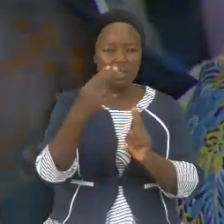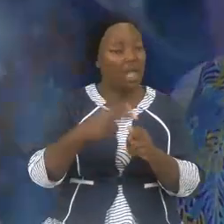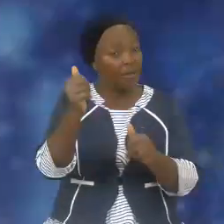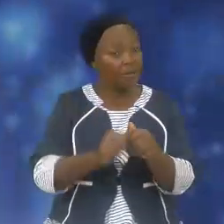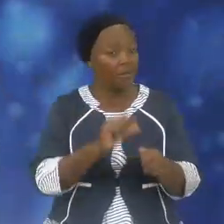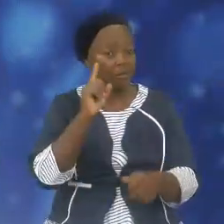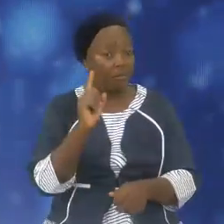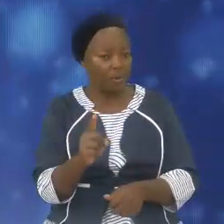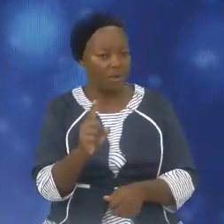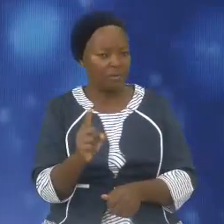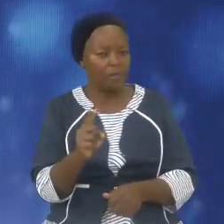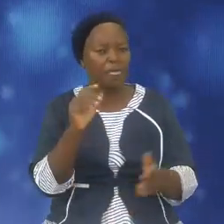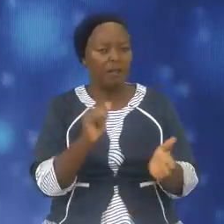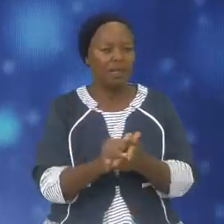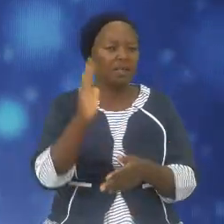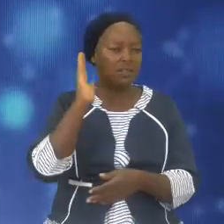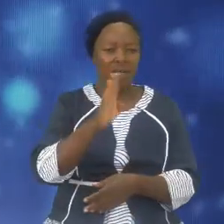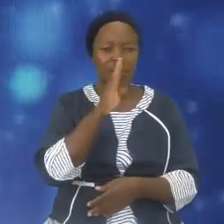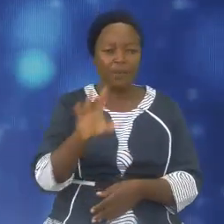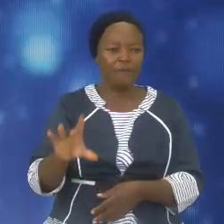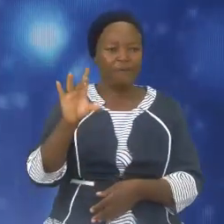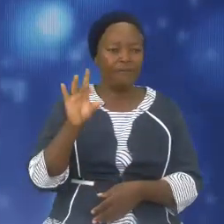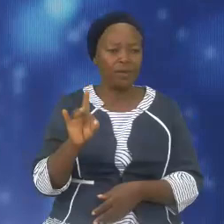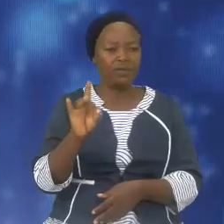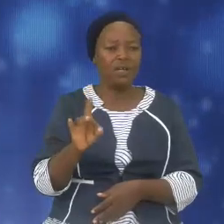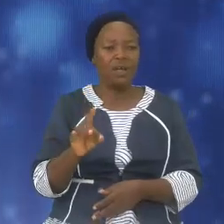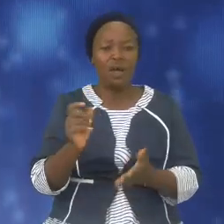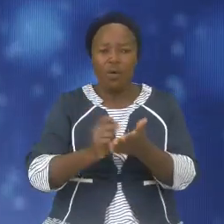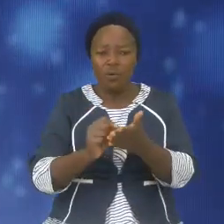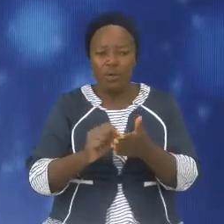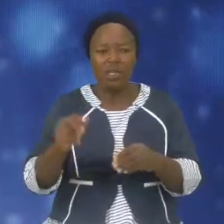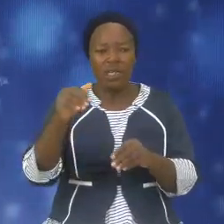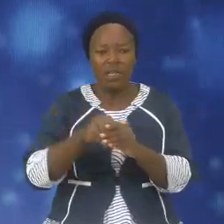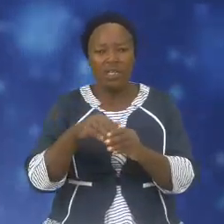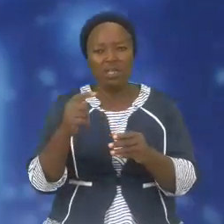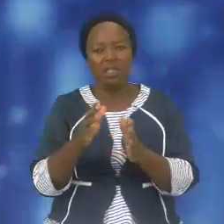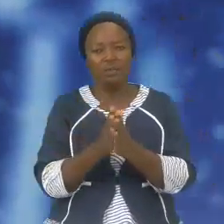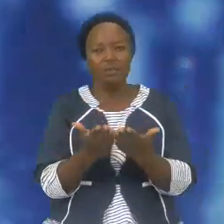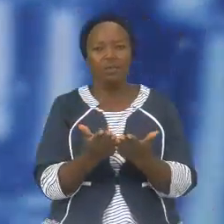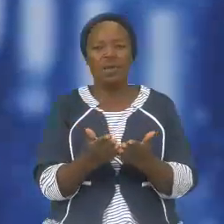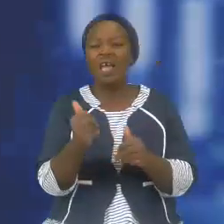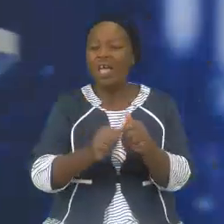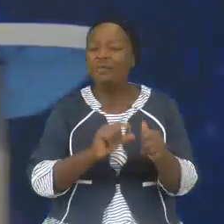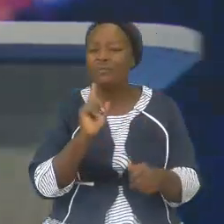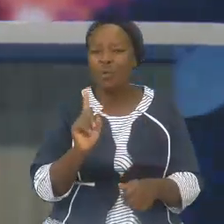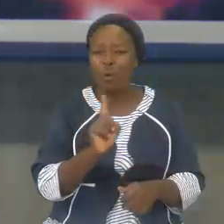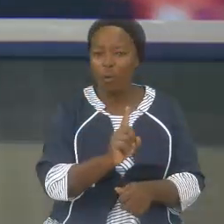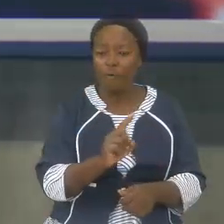Everyone that shall be found written in the book. Everyone